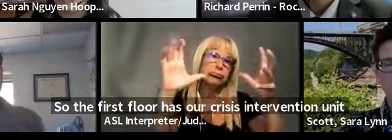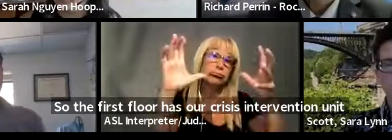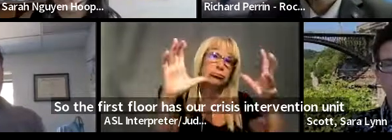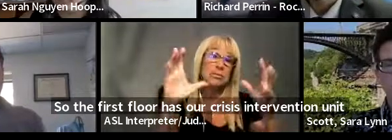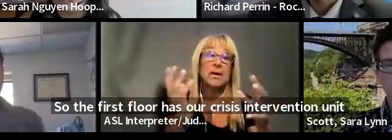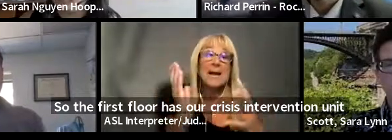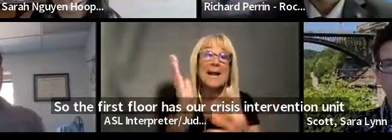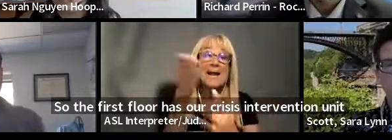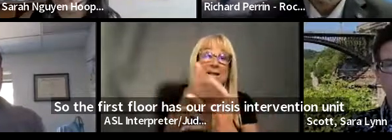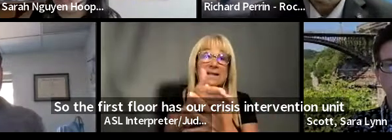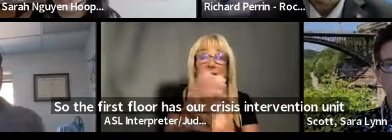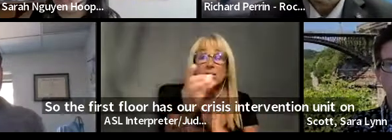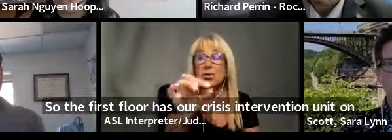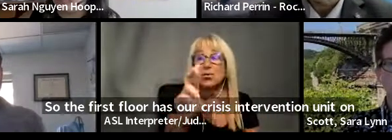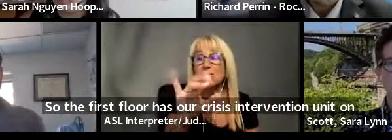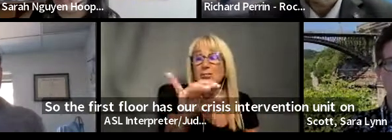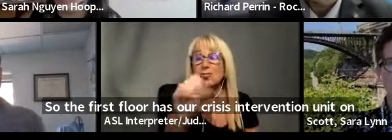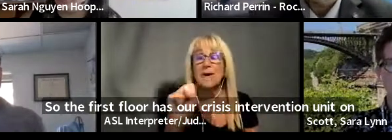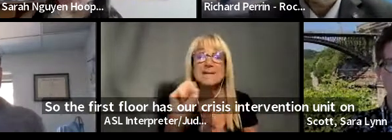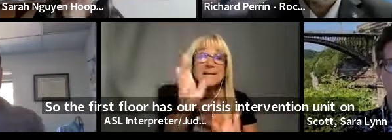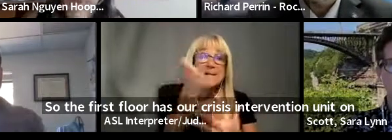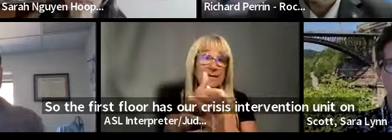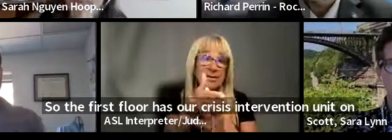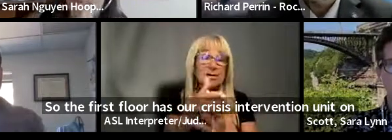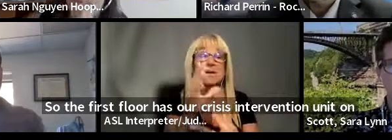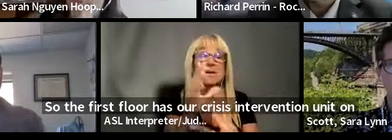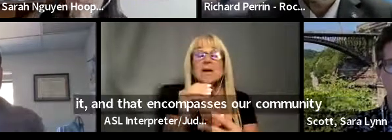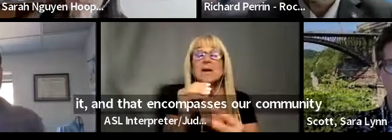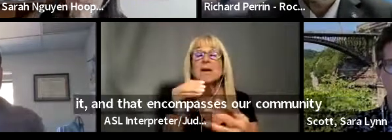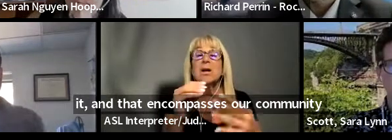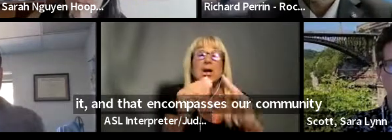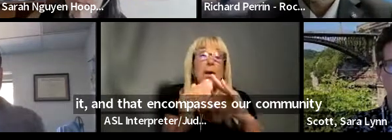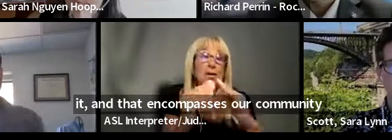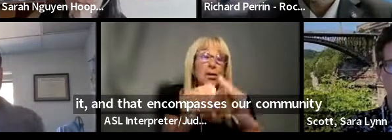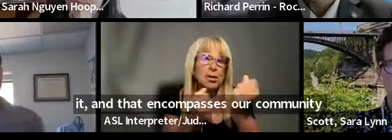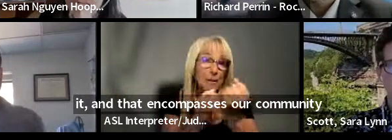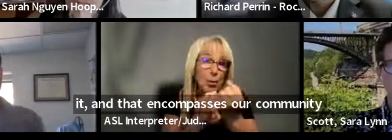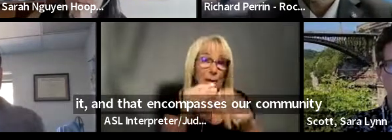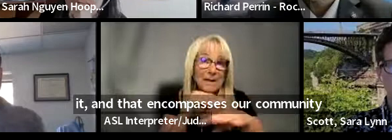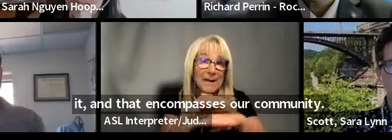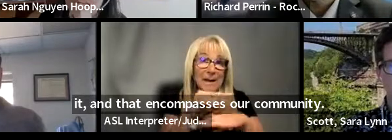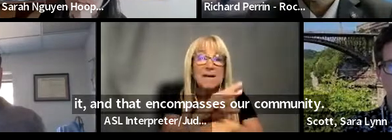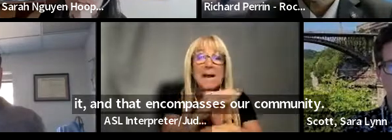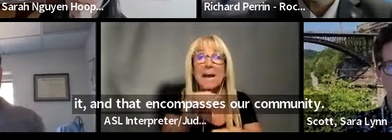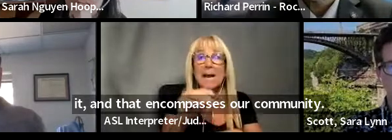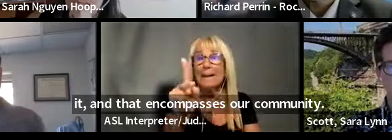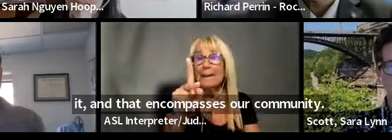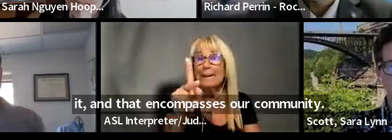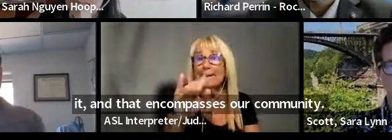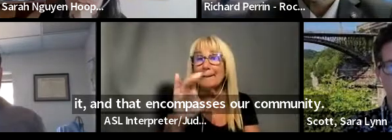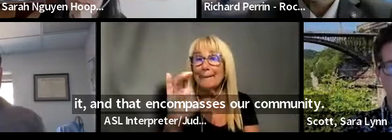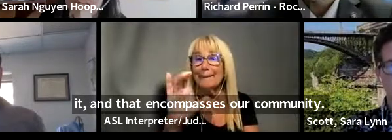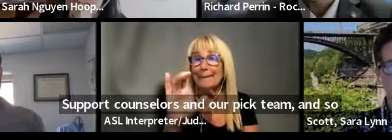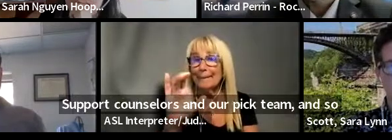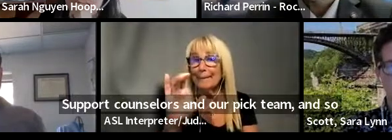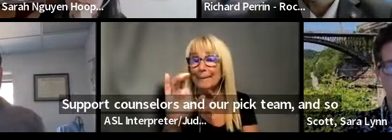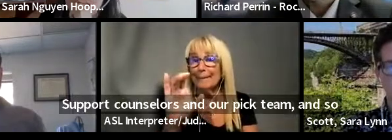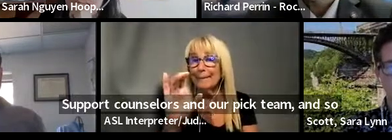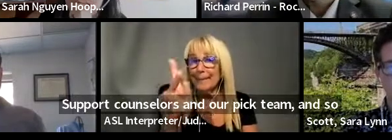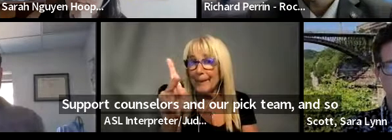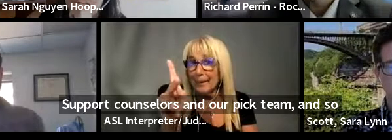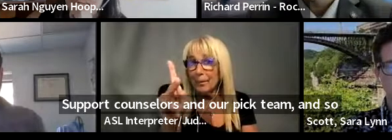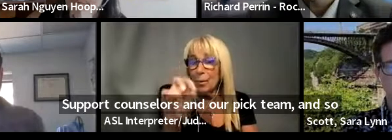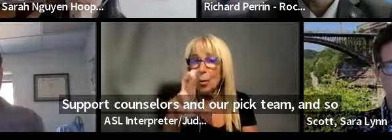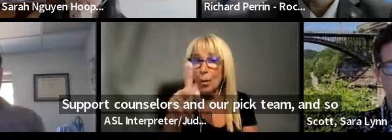and that encompasses our community support counselors and our PIC team. And so we could have a number of